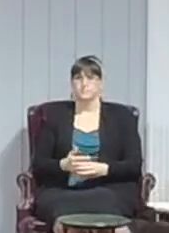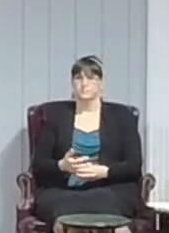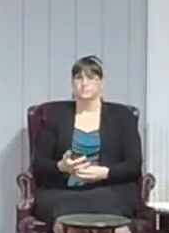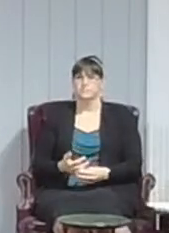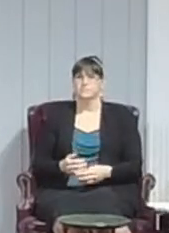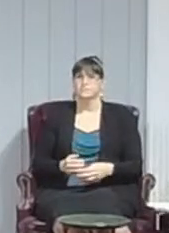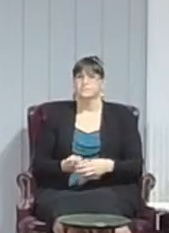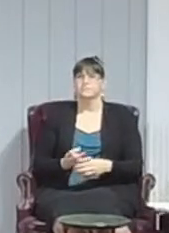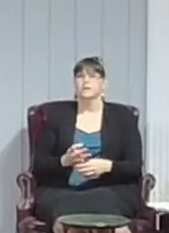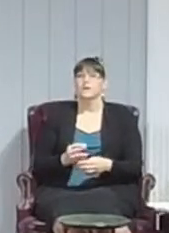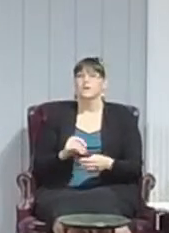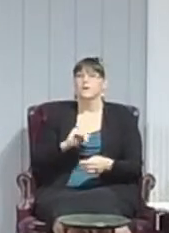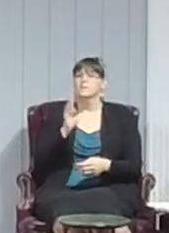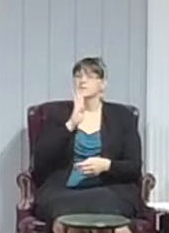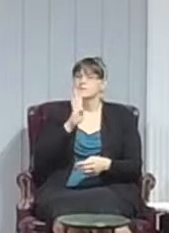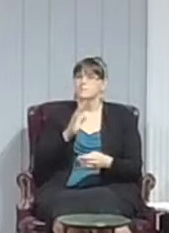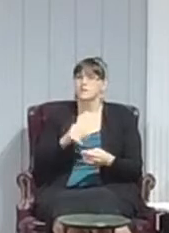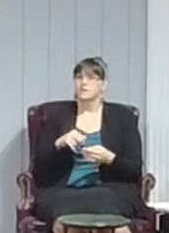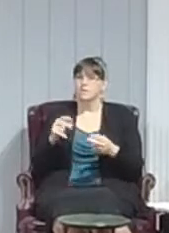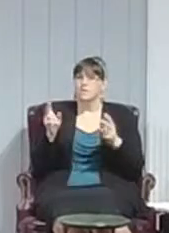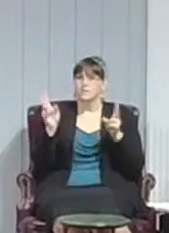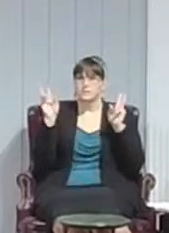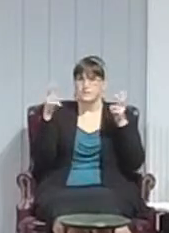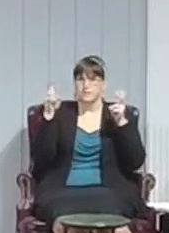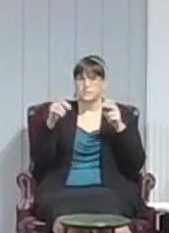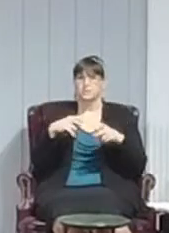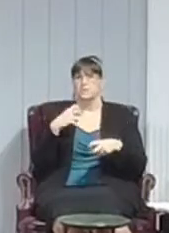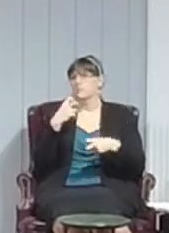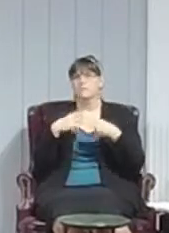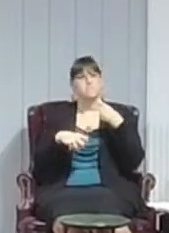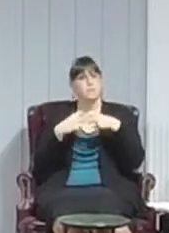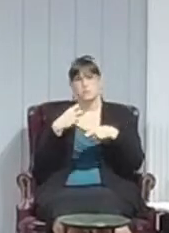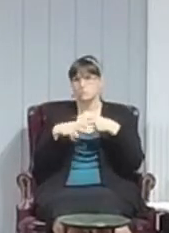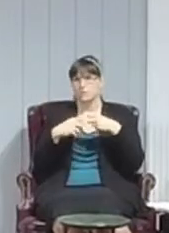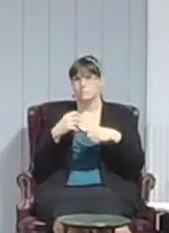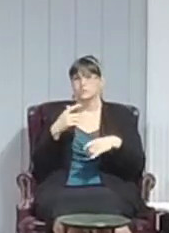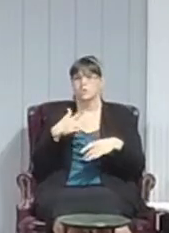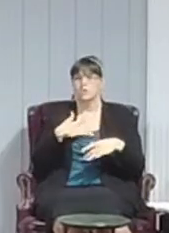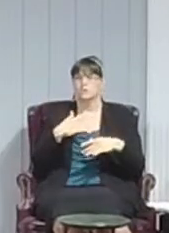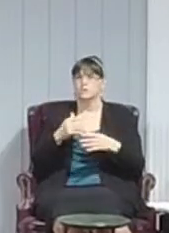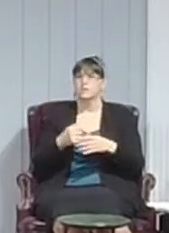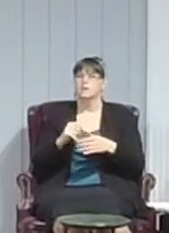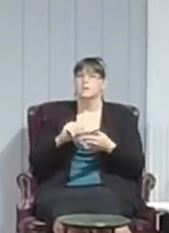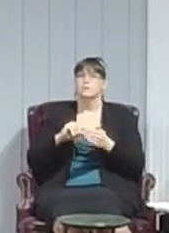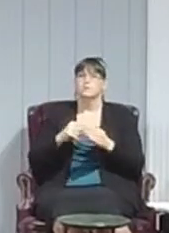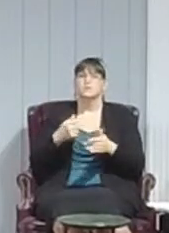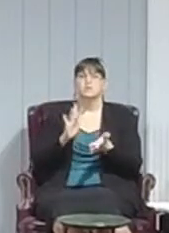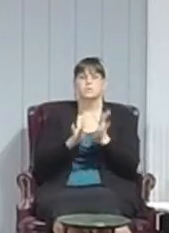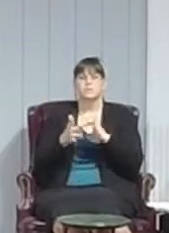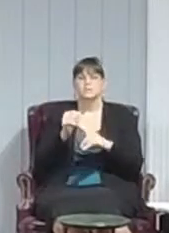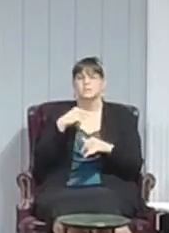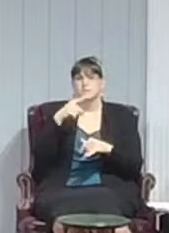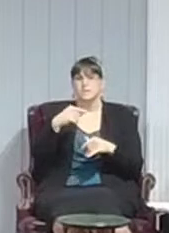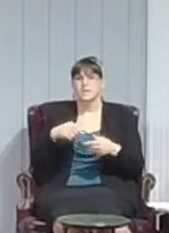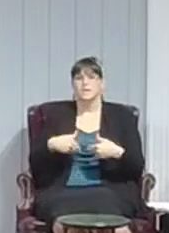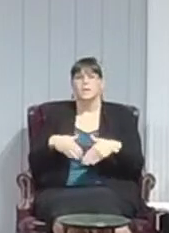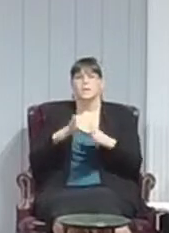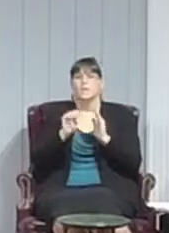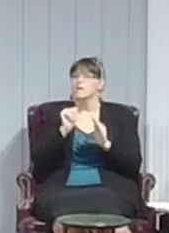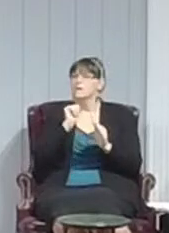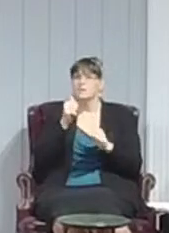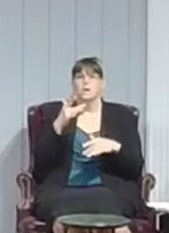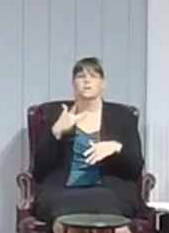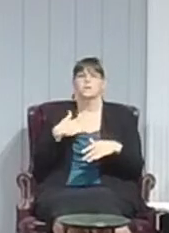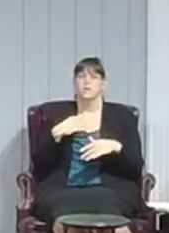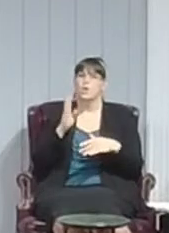to, as I said, speak on the subject today, the untroubled heart. And as I begin, Jesus said, "Let not your heart be troubled." In fact,